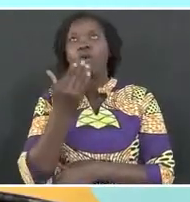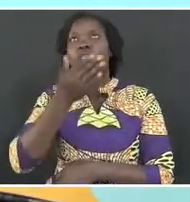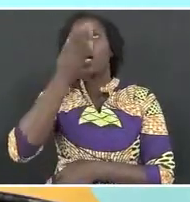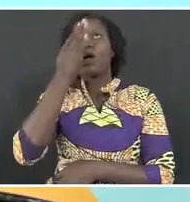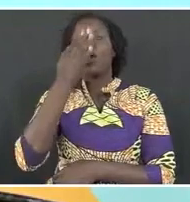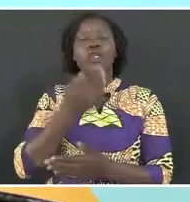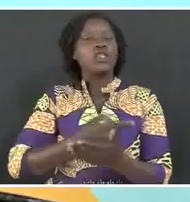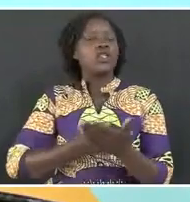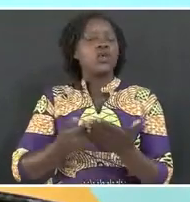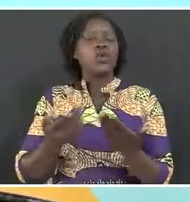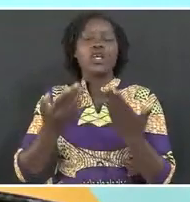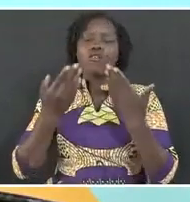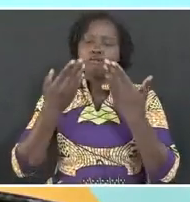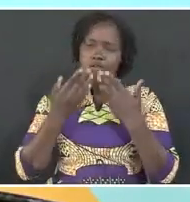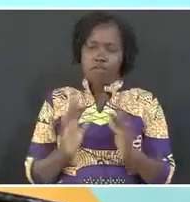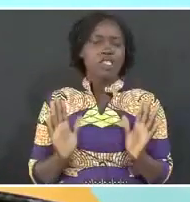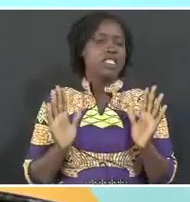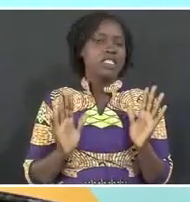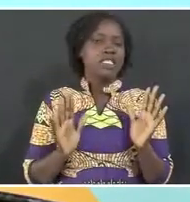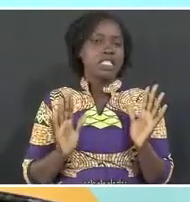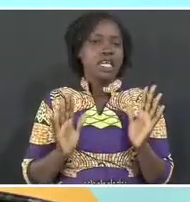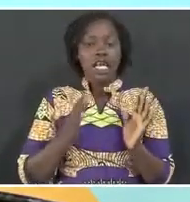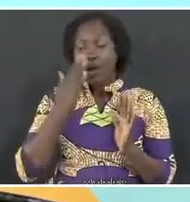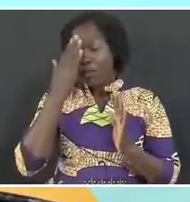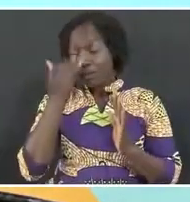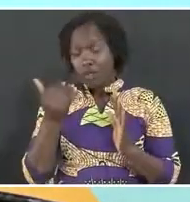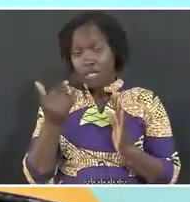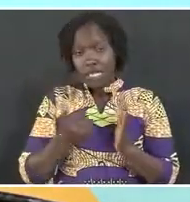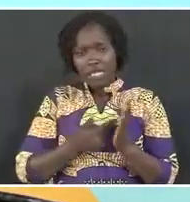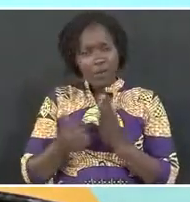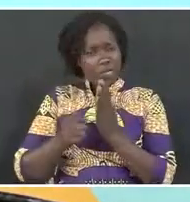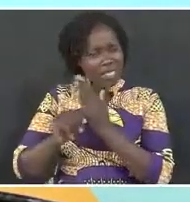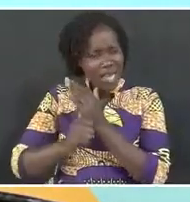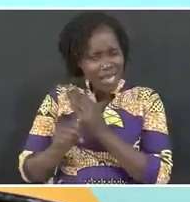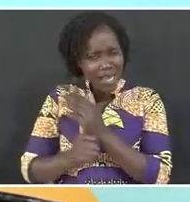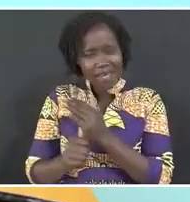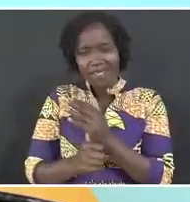week is over, because the weeks are tough.